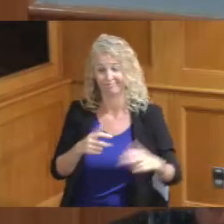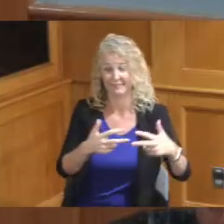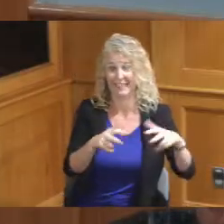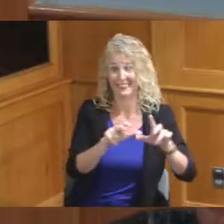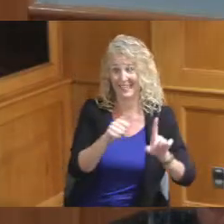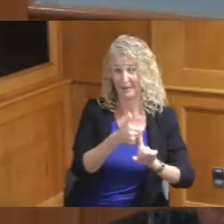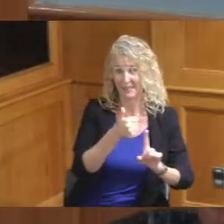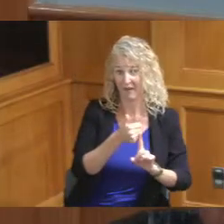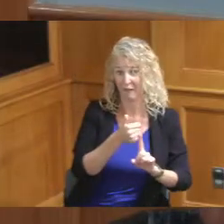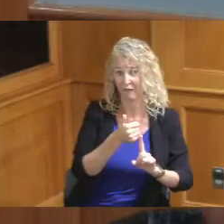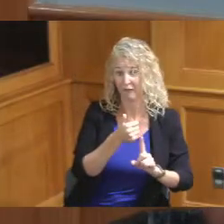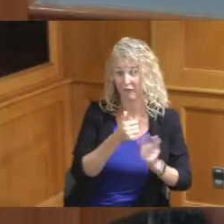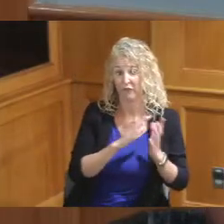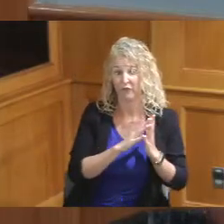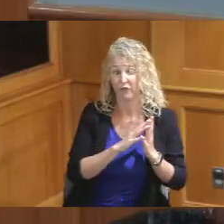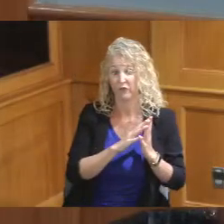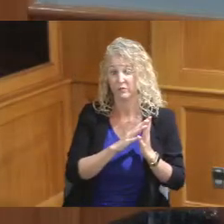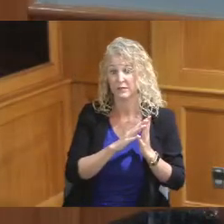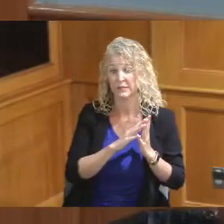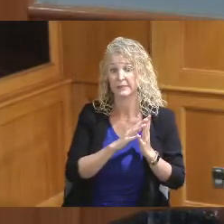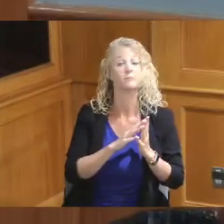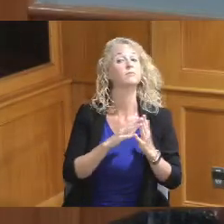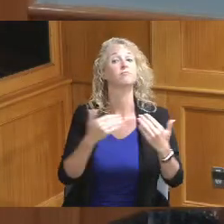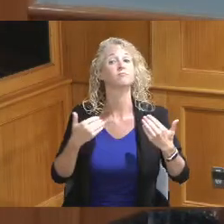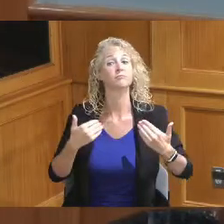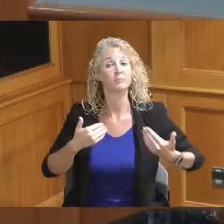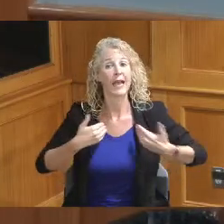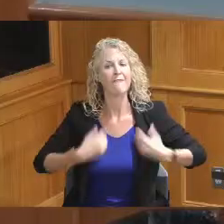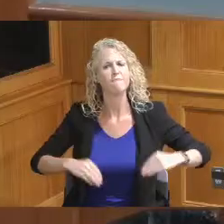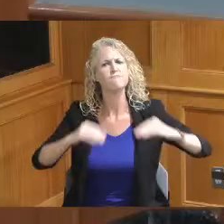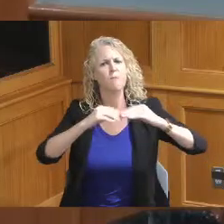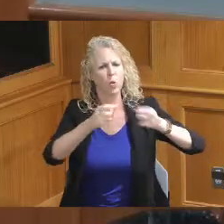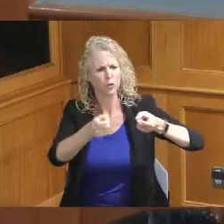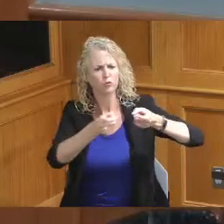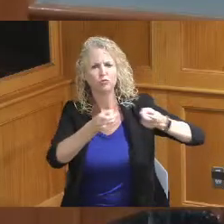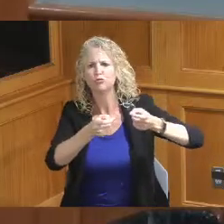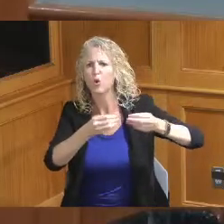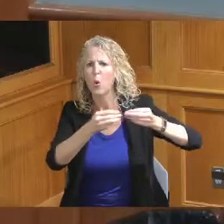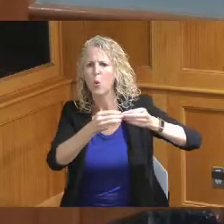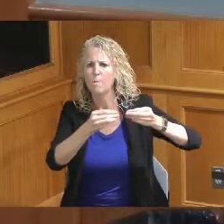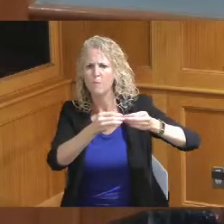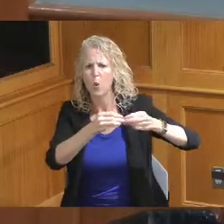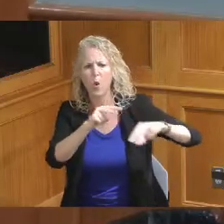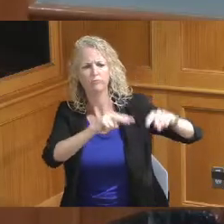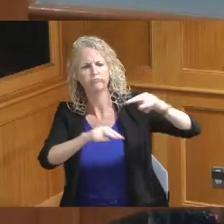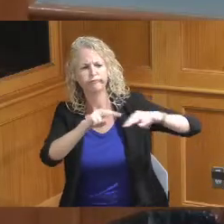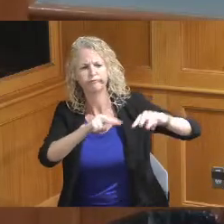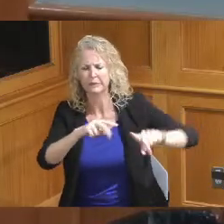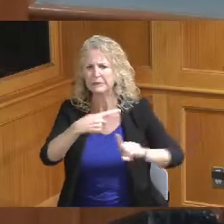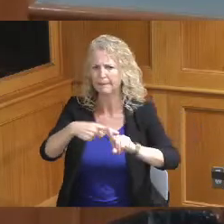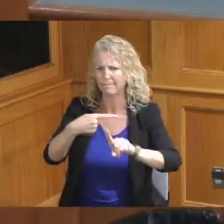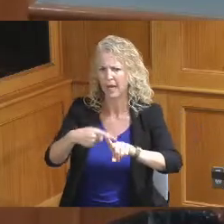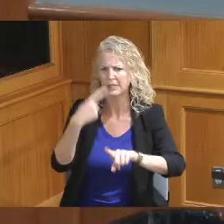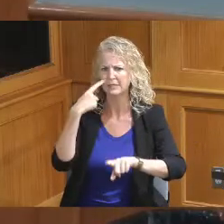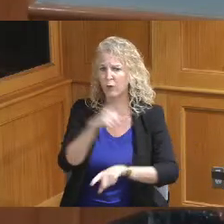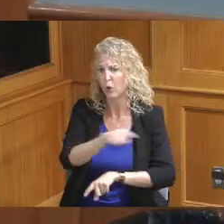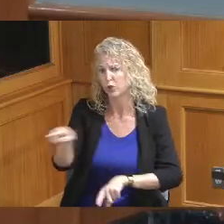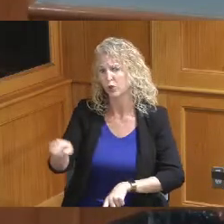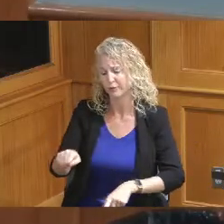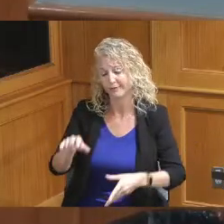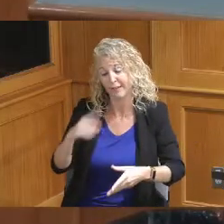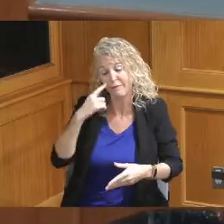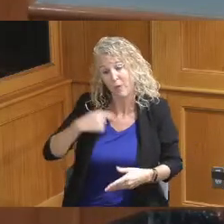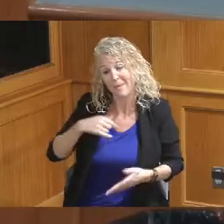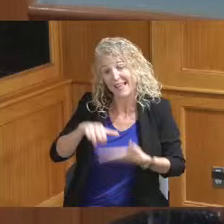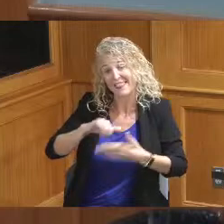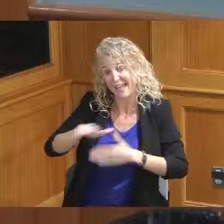goes, I feel like being able to have more control and that has been very good for you guys. And that's pretty much all I have to say.